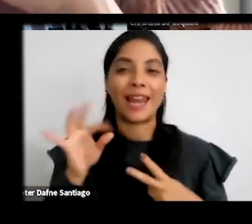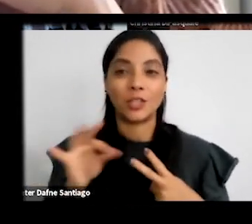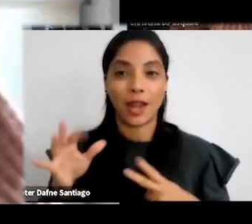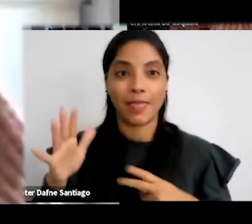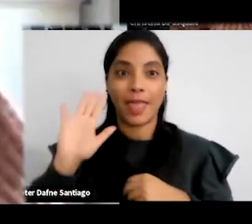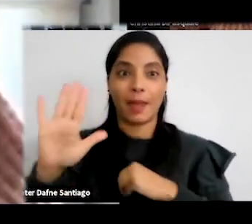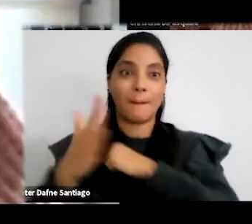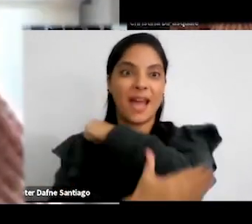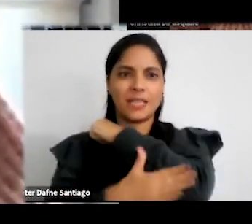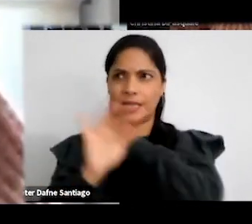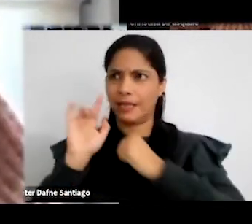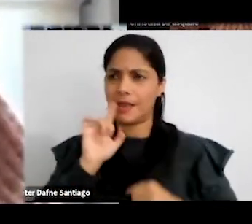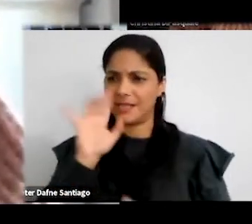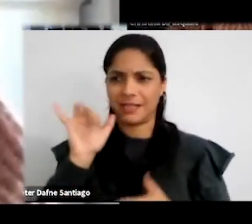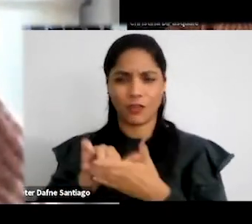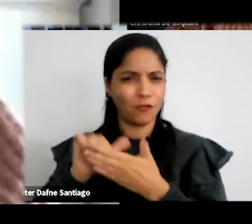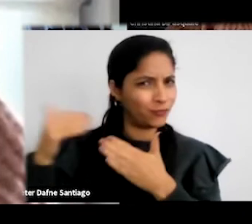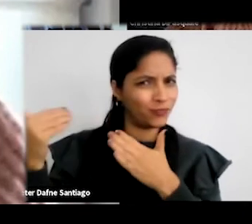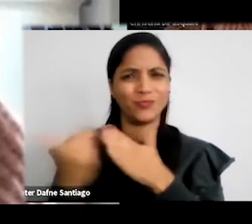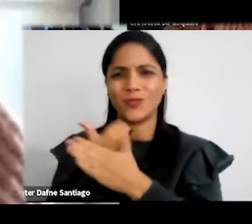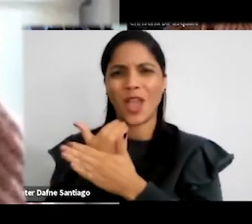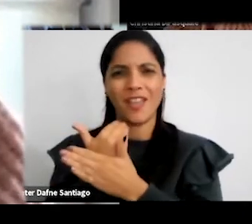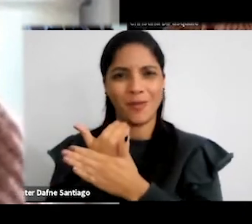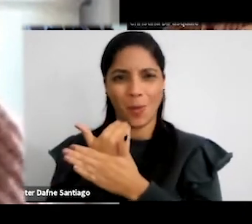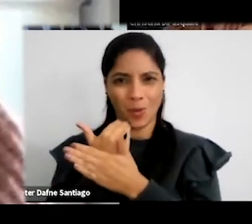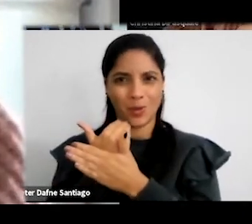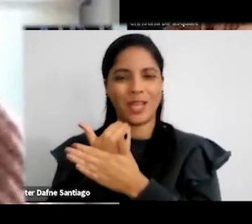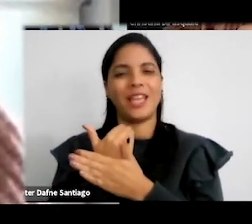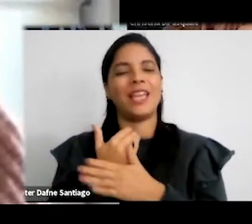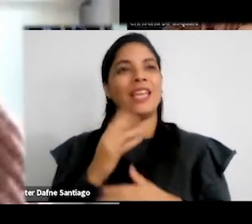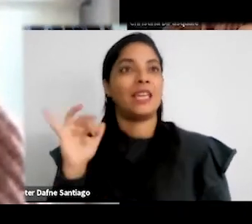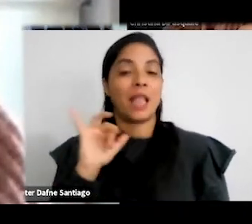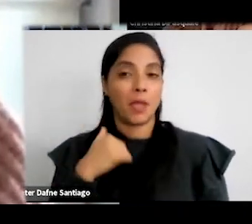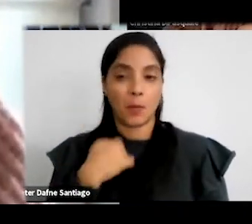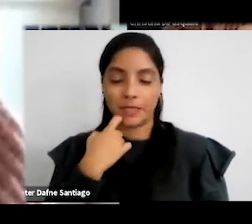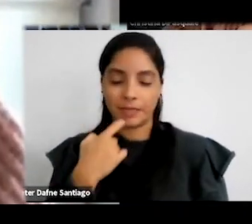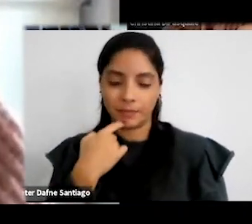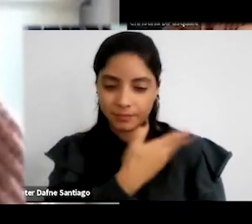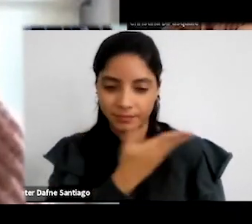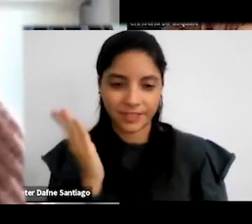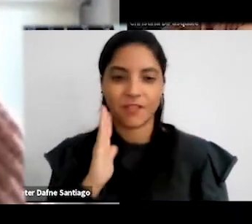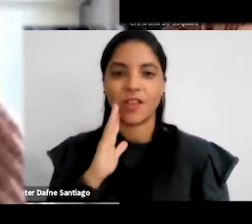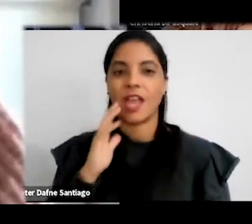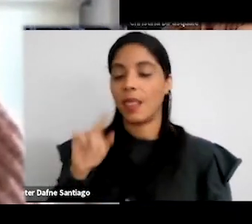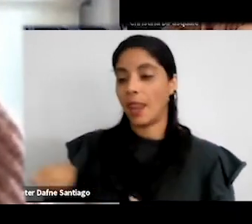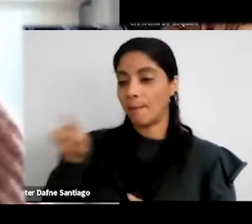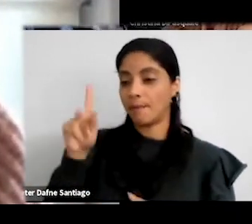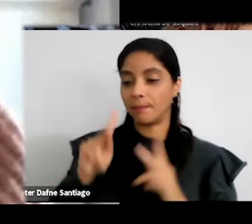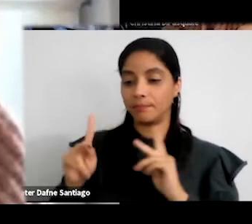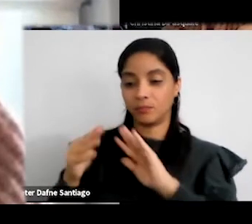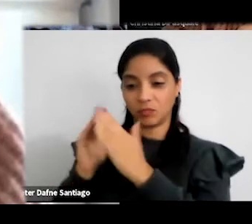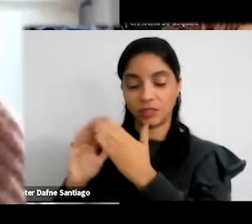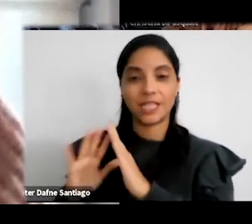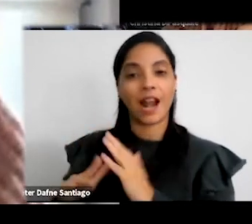first. And also, as I mentioned before, there's a lot of community support for the series. So one of the very first episodes